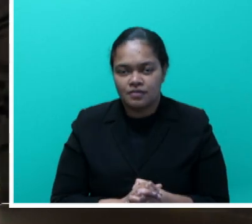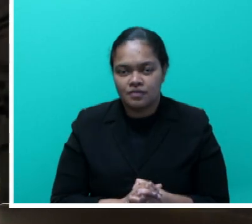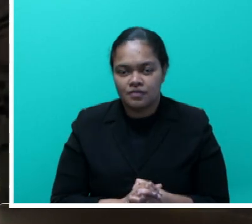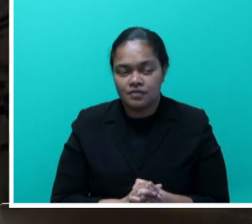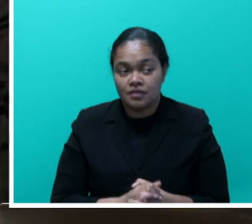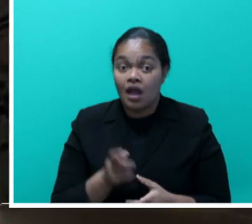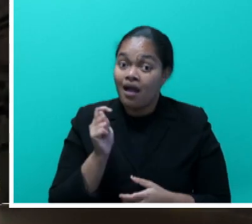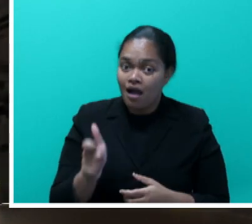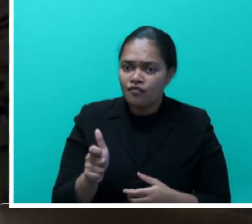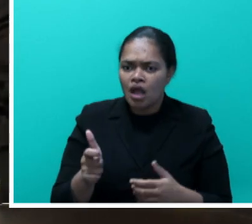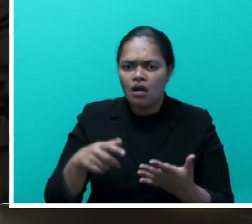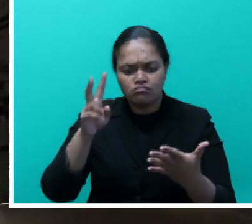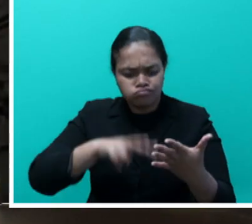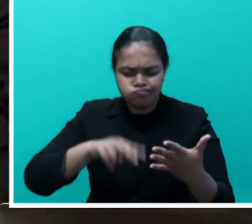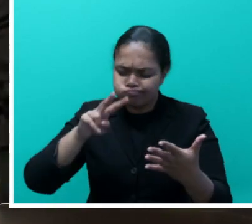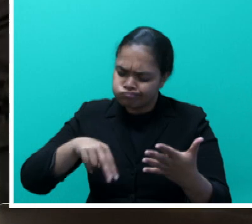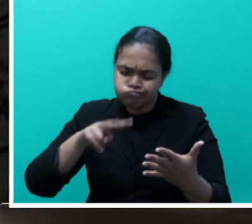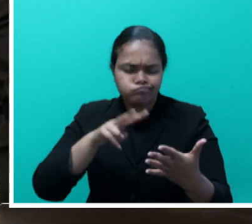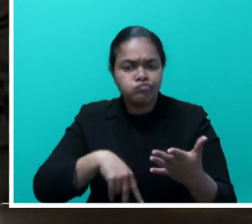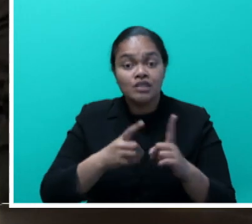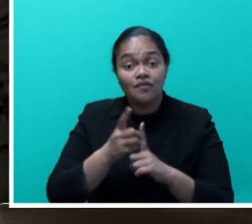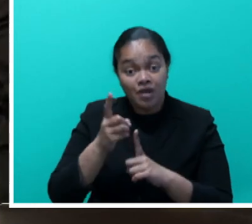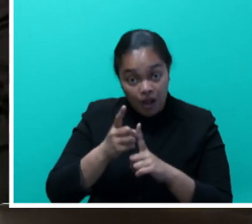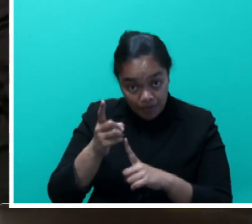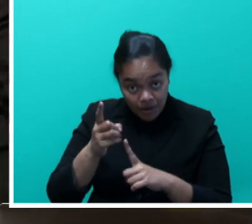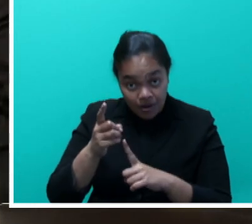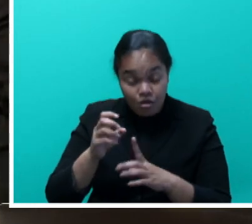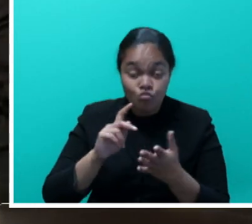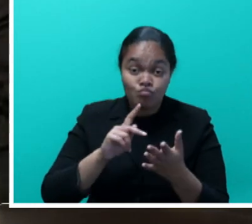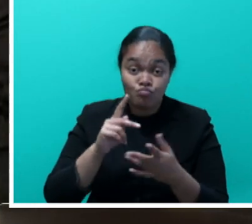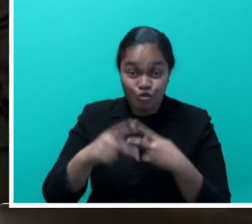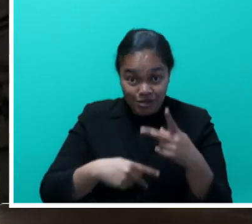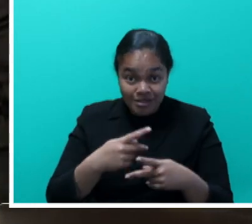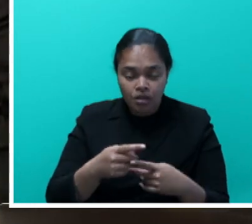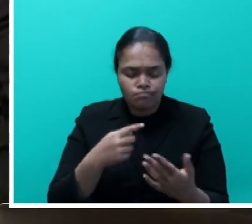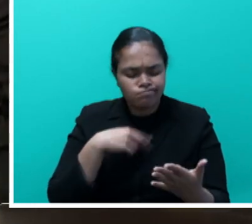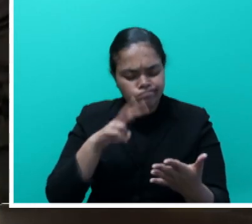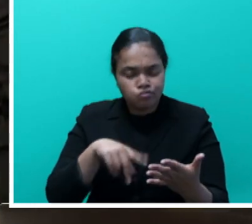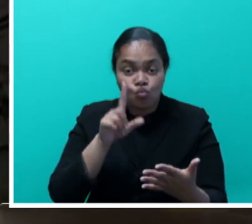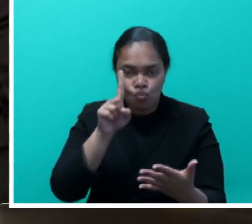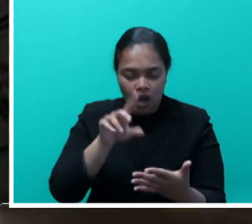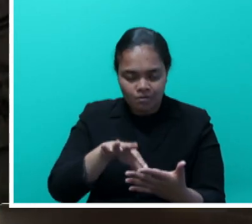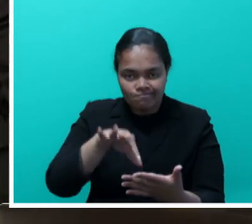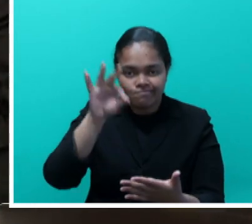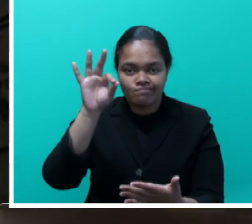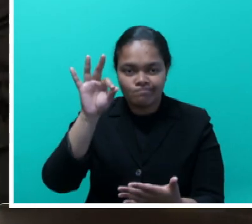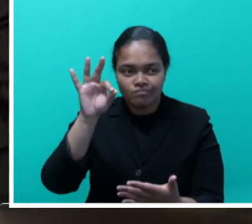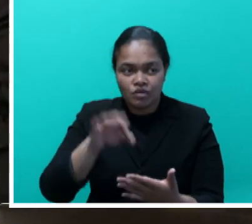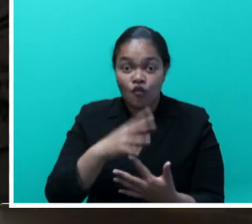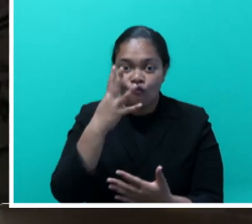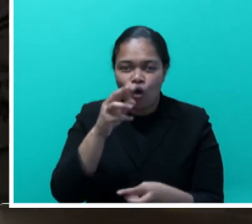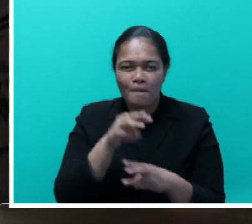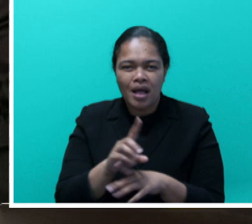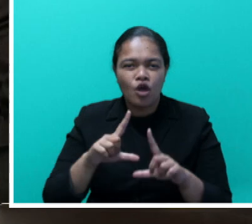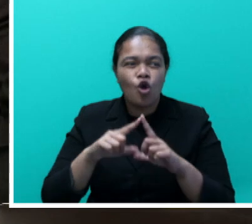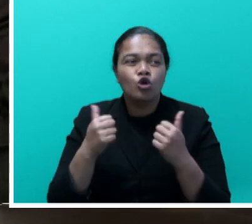After going through the relevant process, 1 was selected. The team signed the 4-month contract